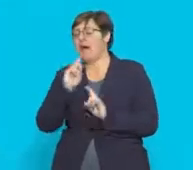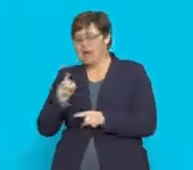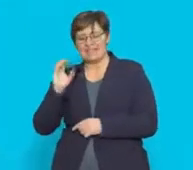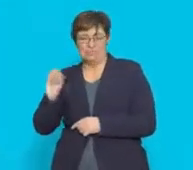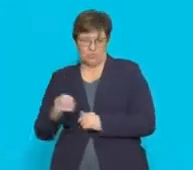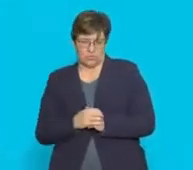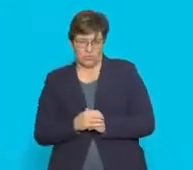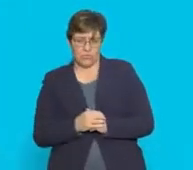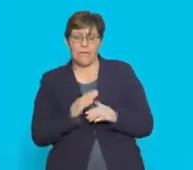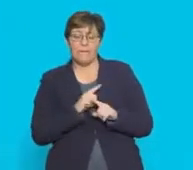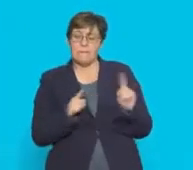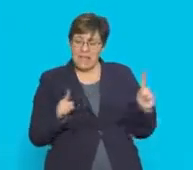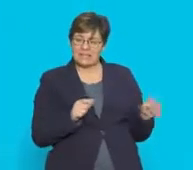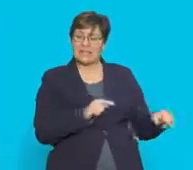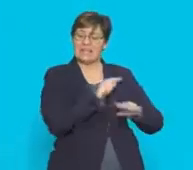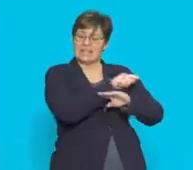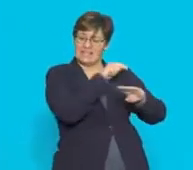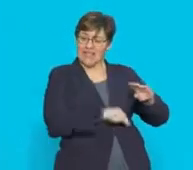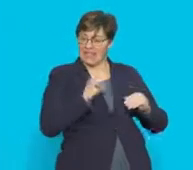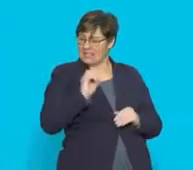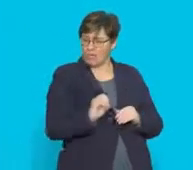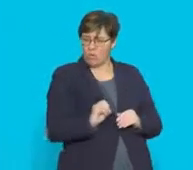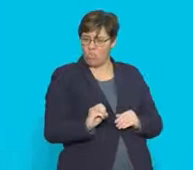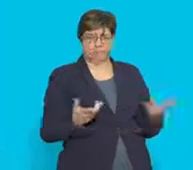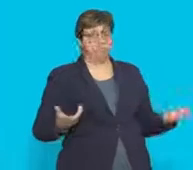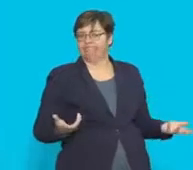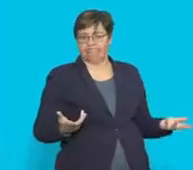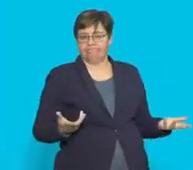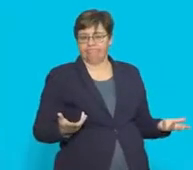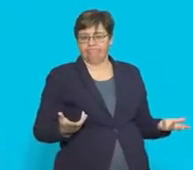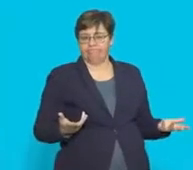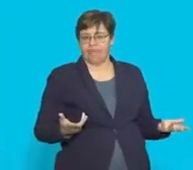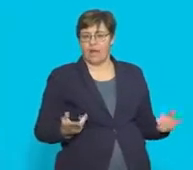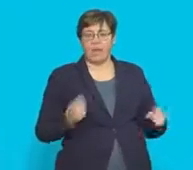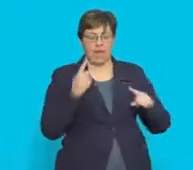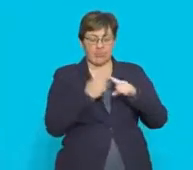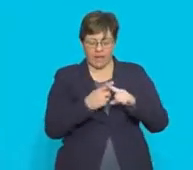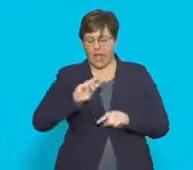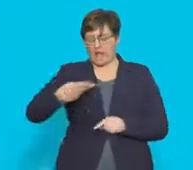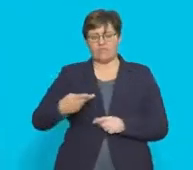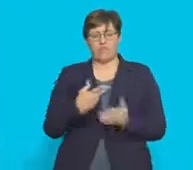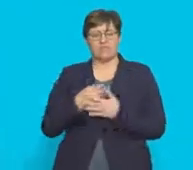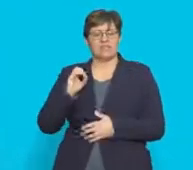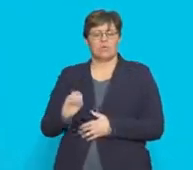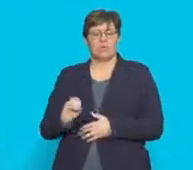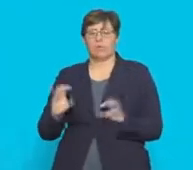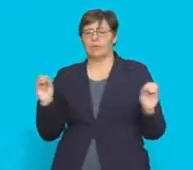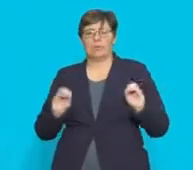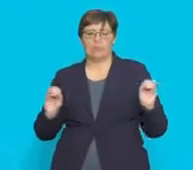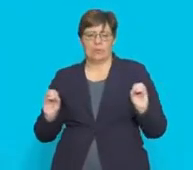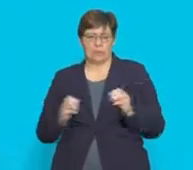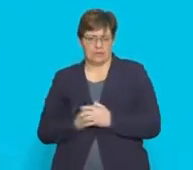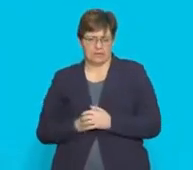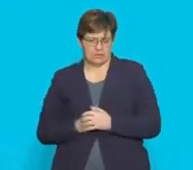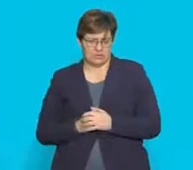answer when we then divide by 0, meaning the multiplicative inverse of 0 here. There is